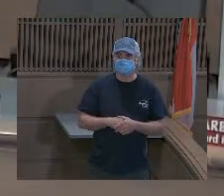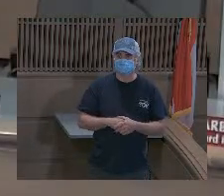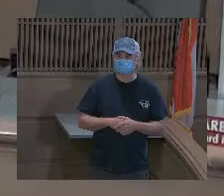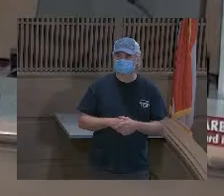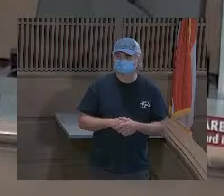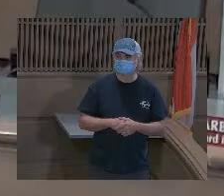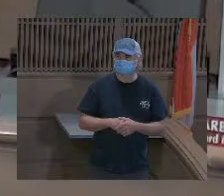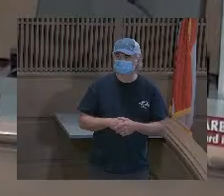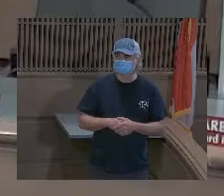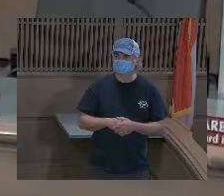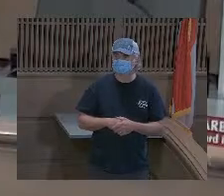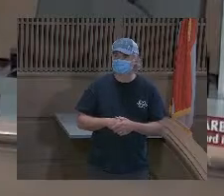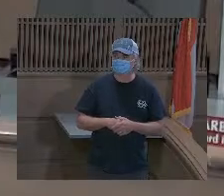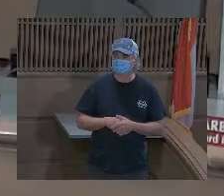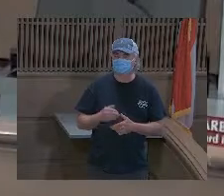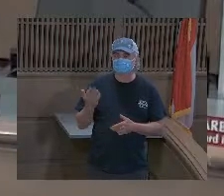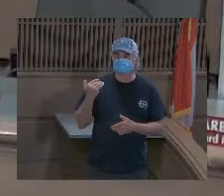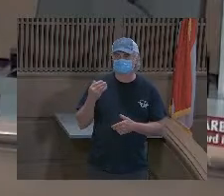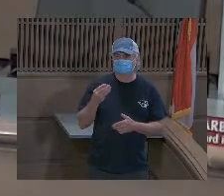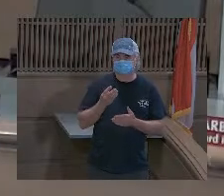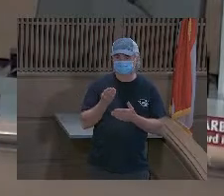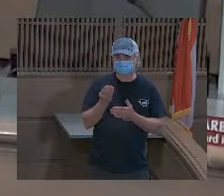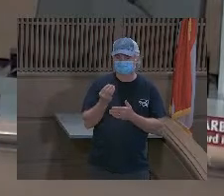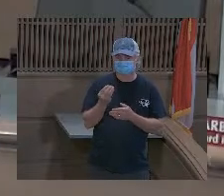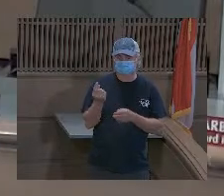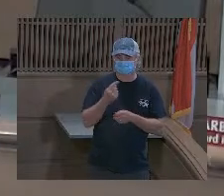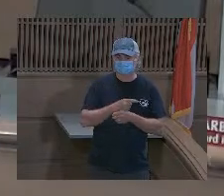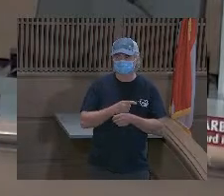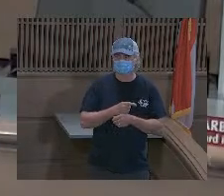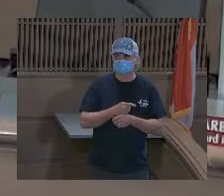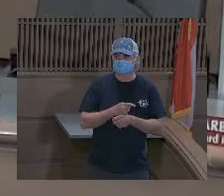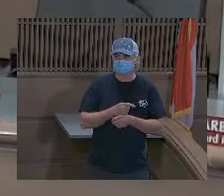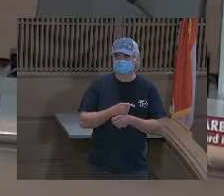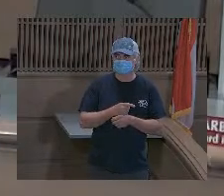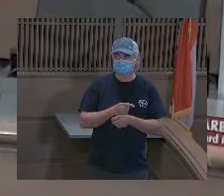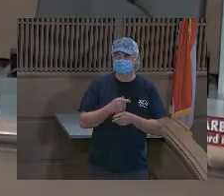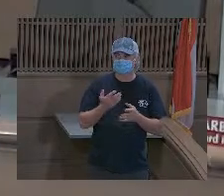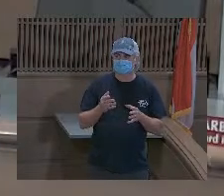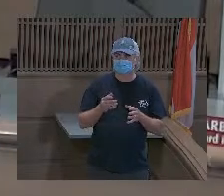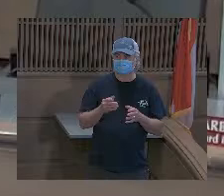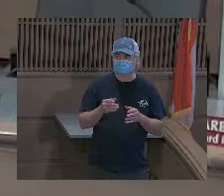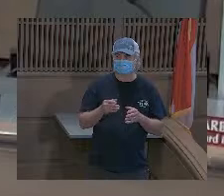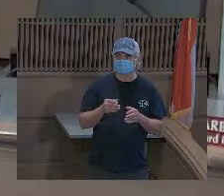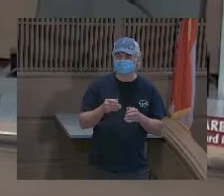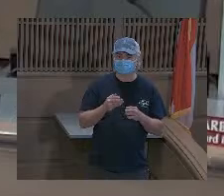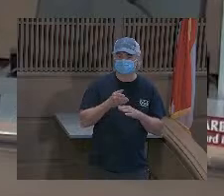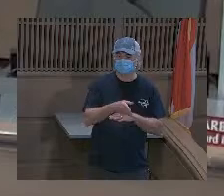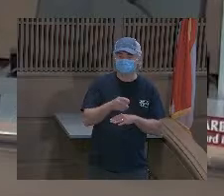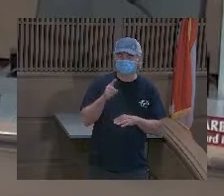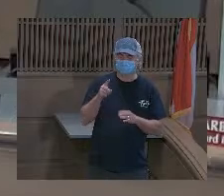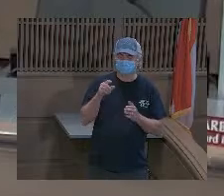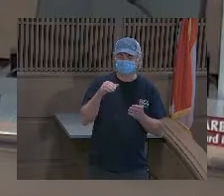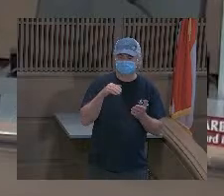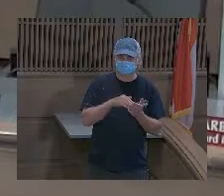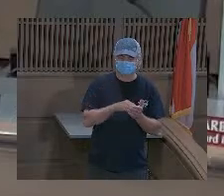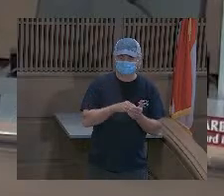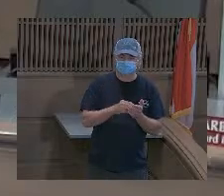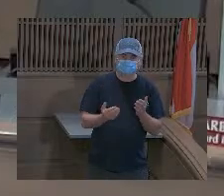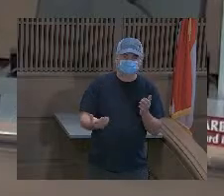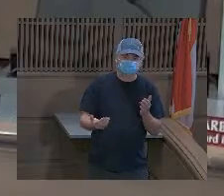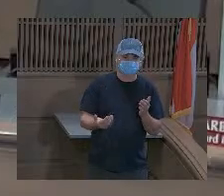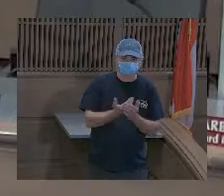During the past 14 days, there have been more than 1,000 new cases of